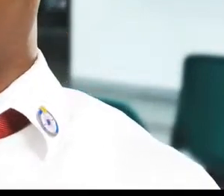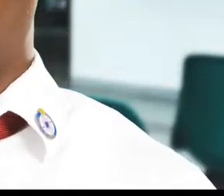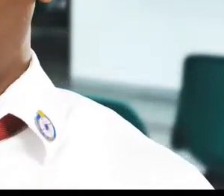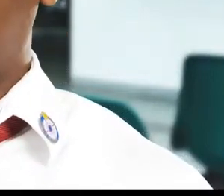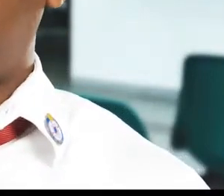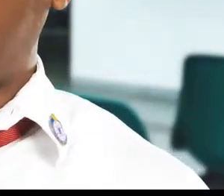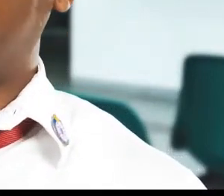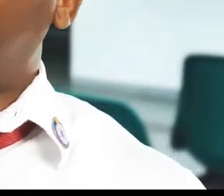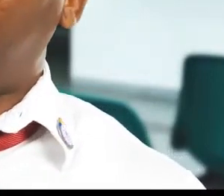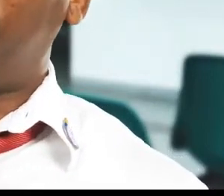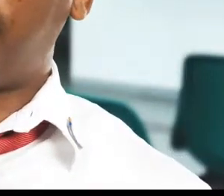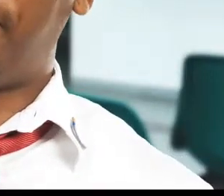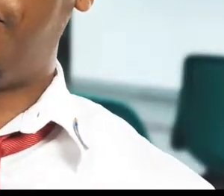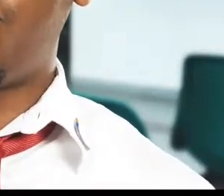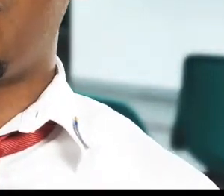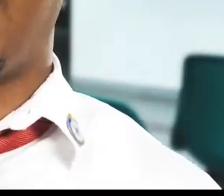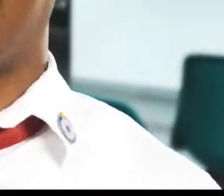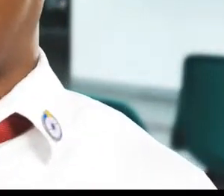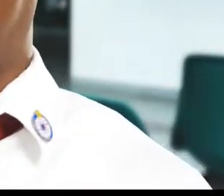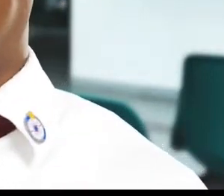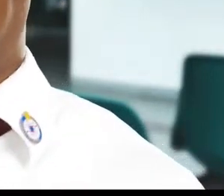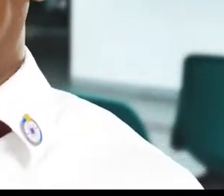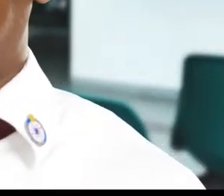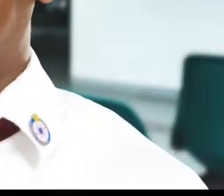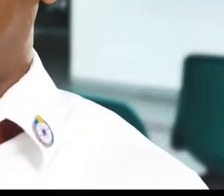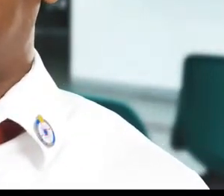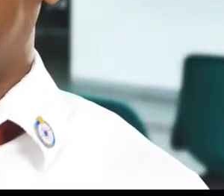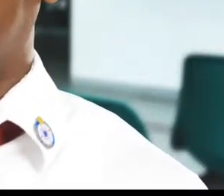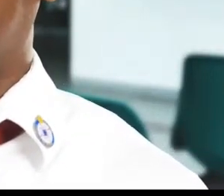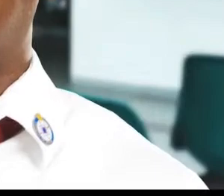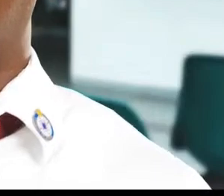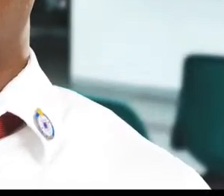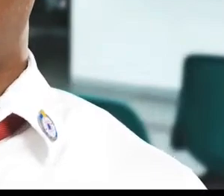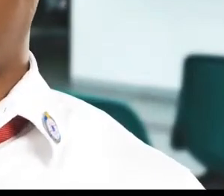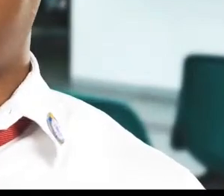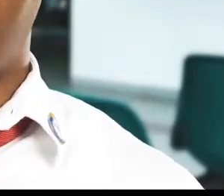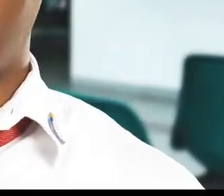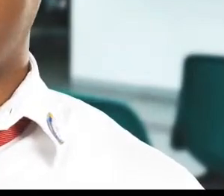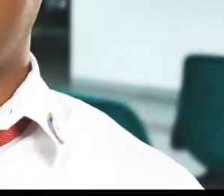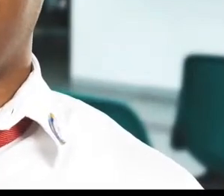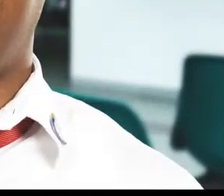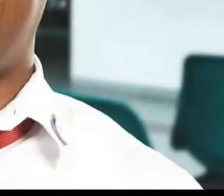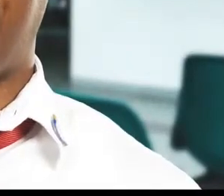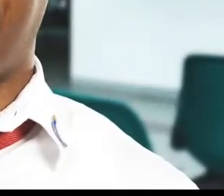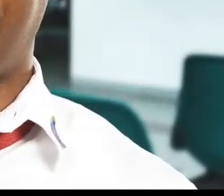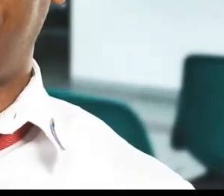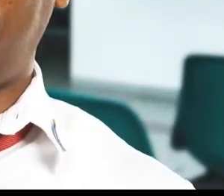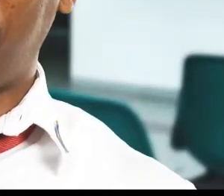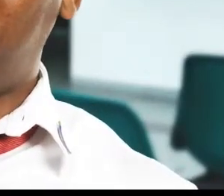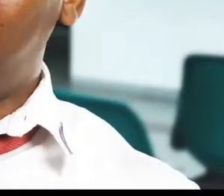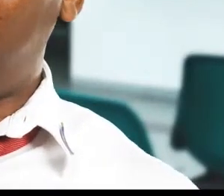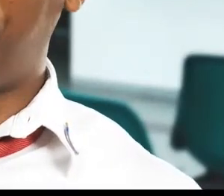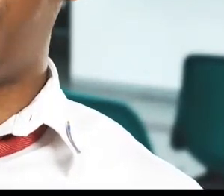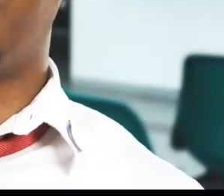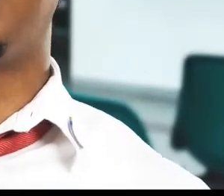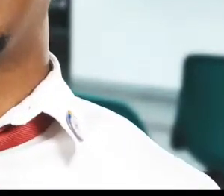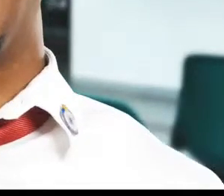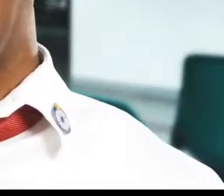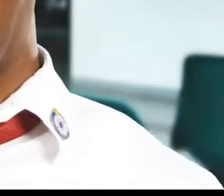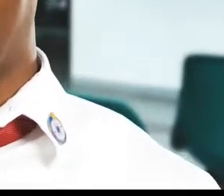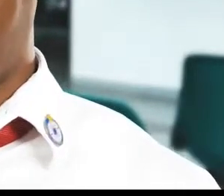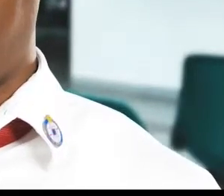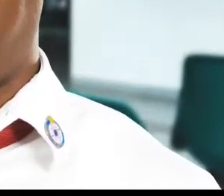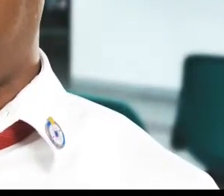cooking. We should wash our hands thoroughly before and after handling raw meat. Cooking boards should be separate for raw